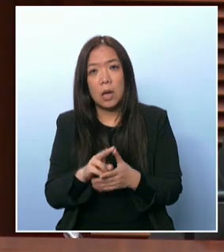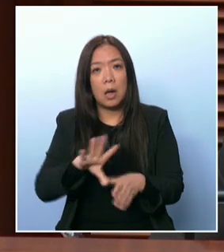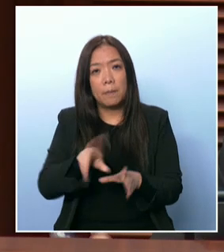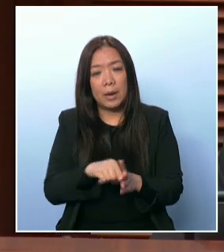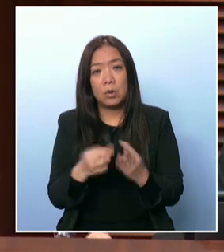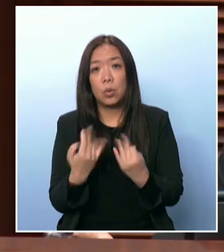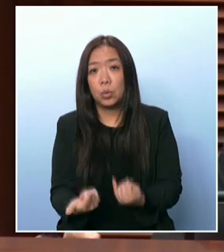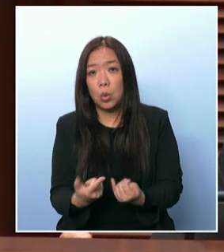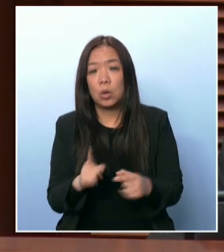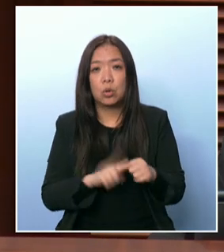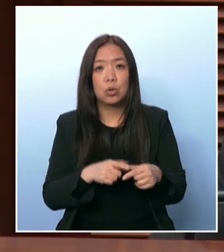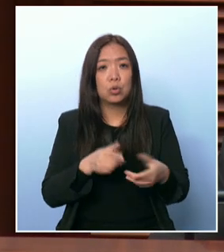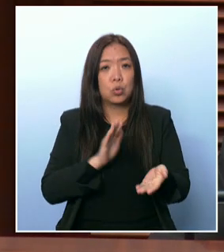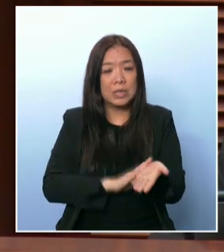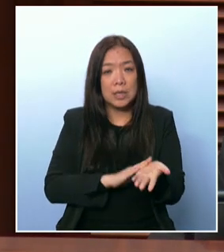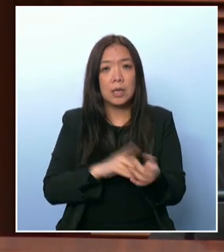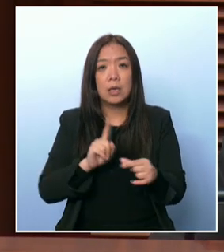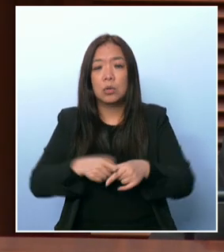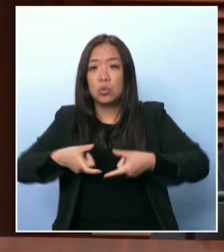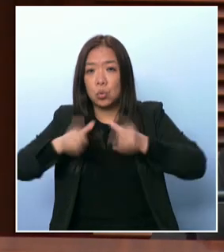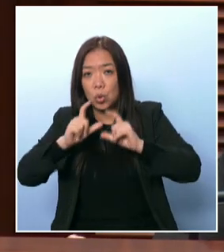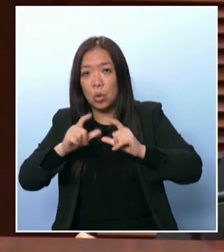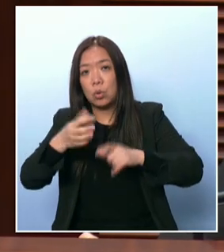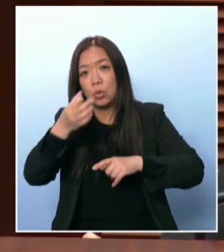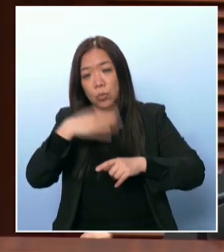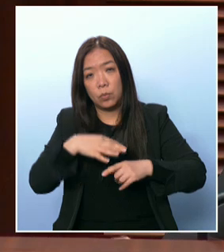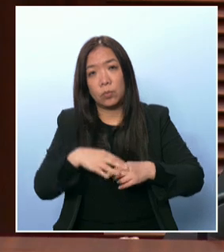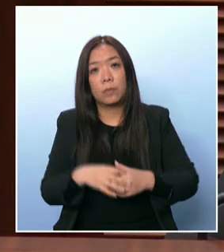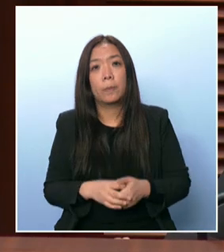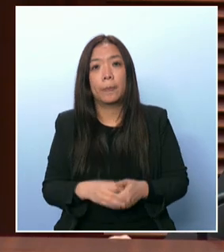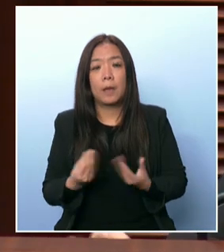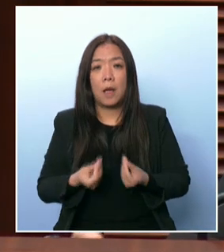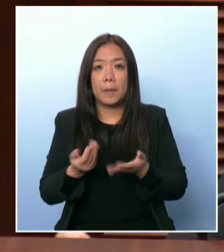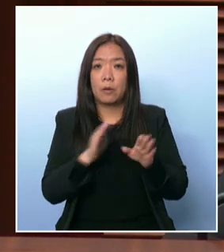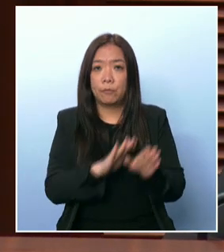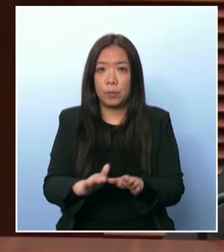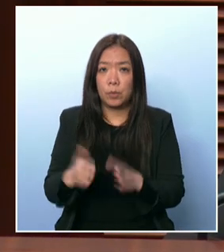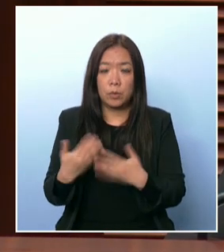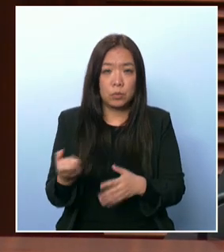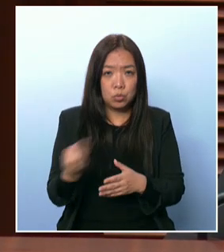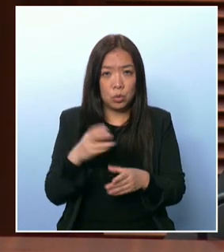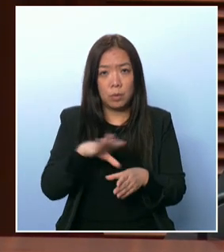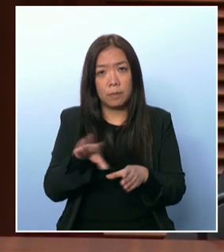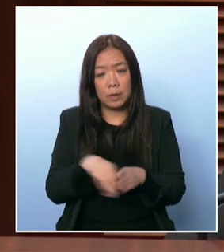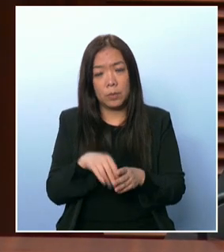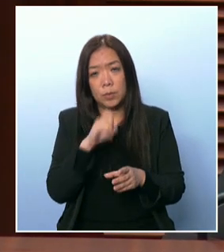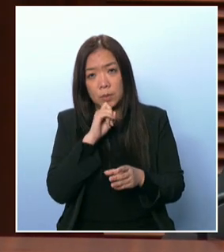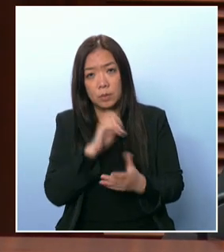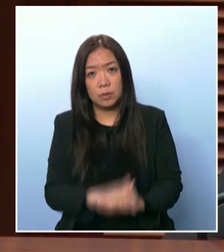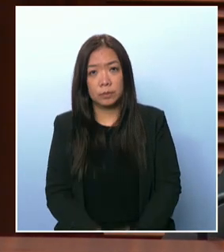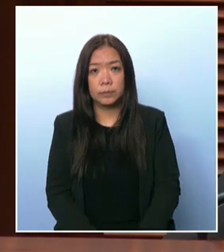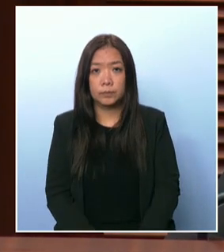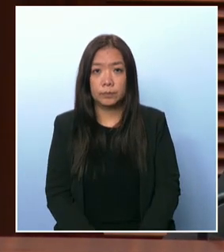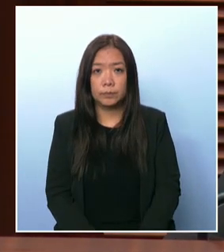available in the end of the year. We are now talking to the stakeholders. Now, the CM